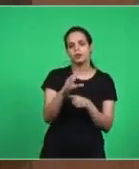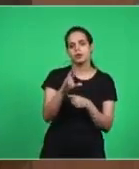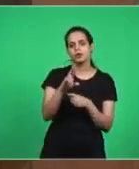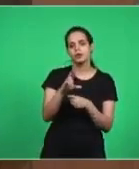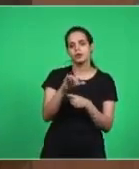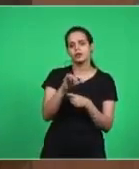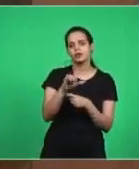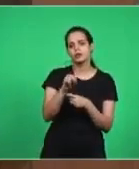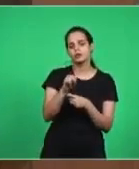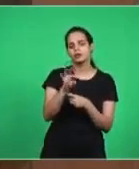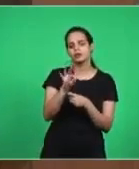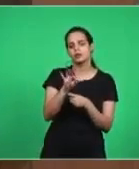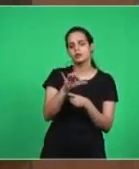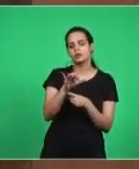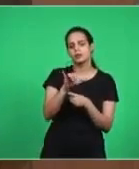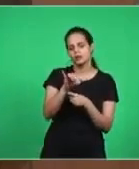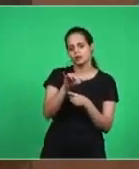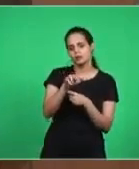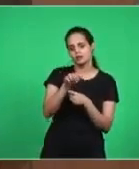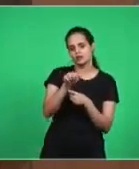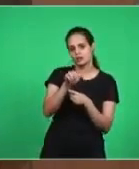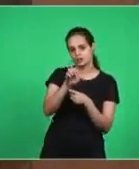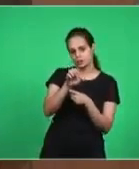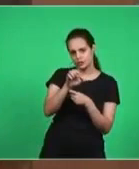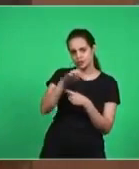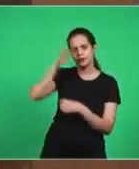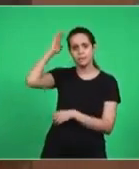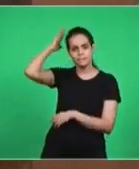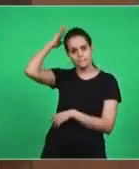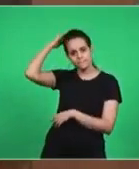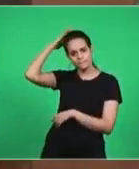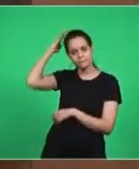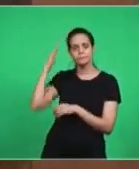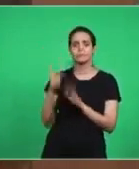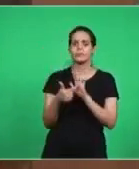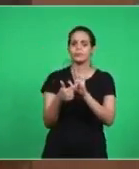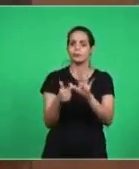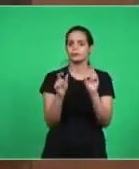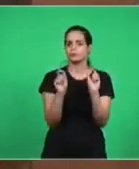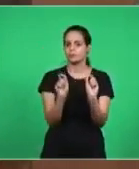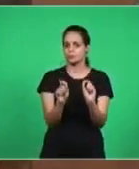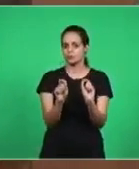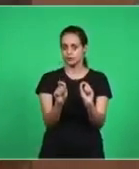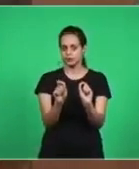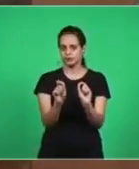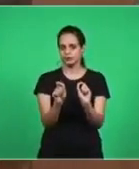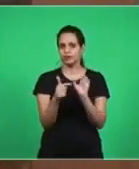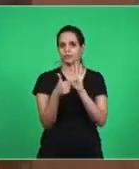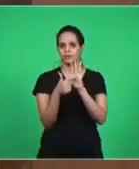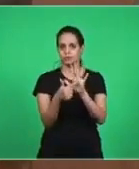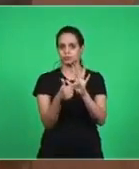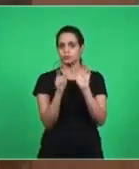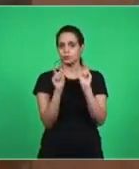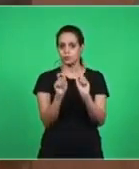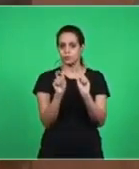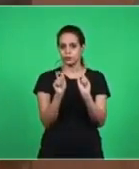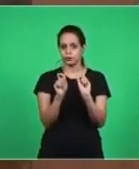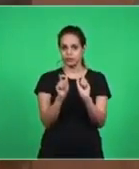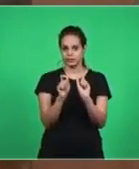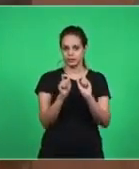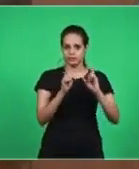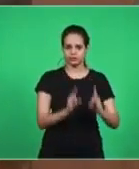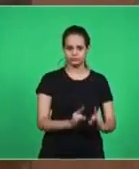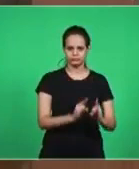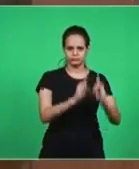Word. And now, Cristiane, sister from Mumorama, no Pará, she mentions, you know, what she mentions.